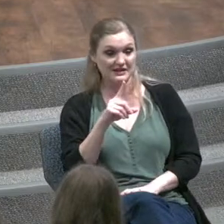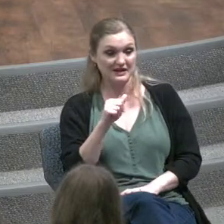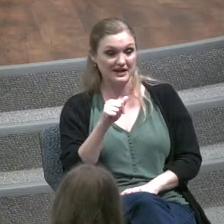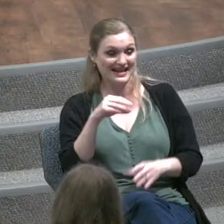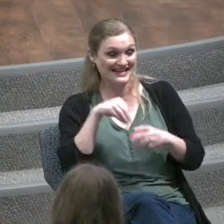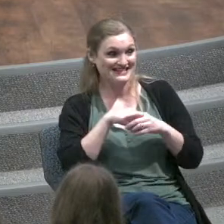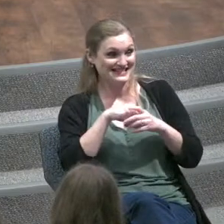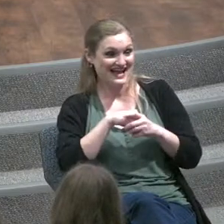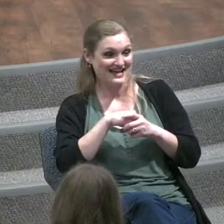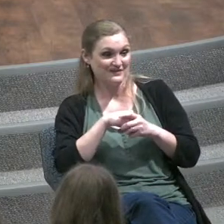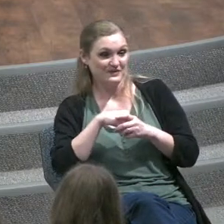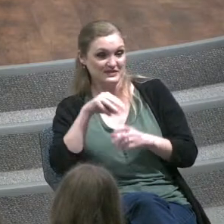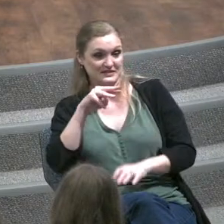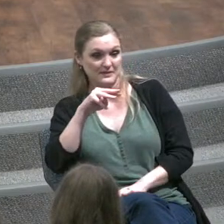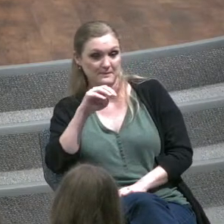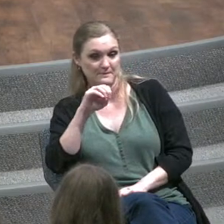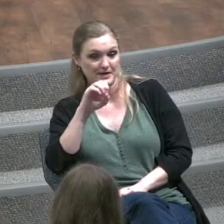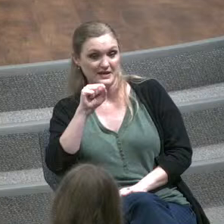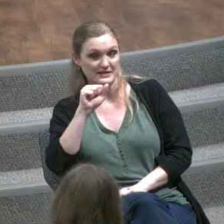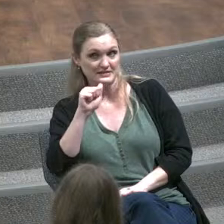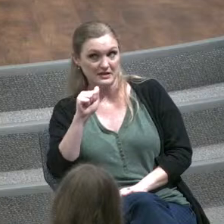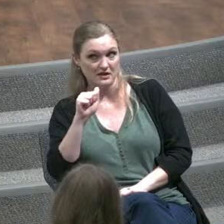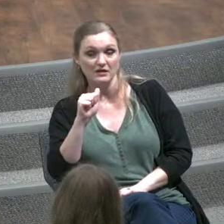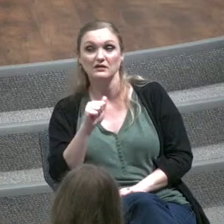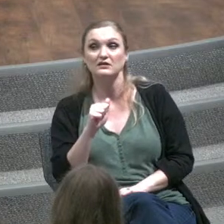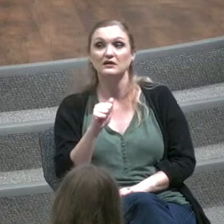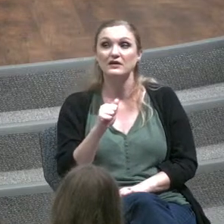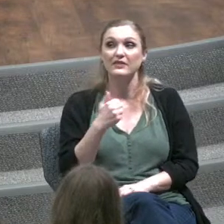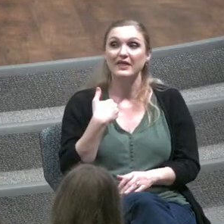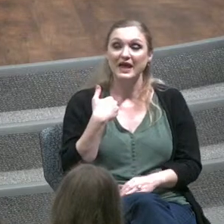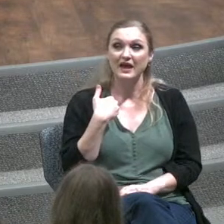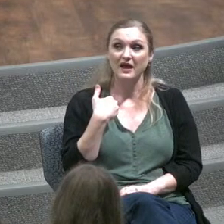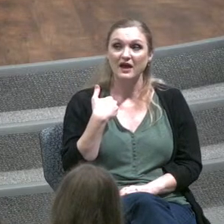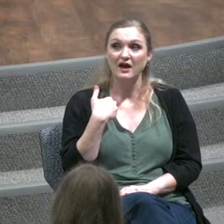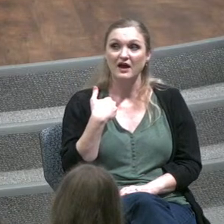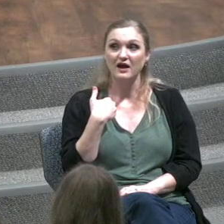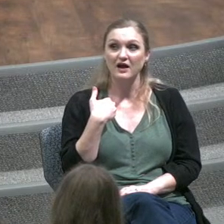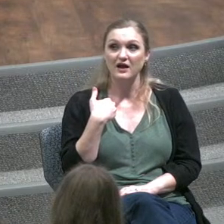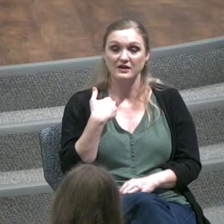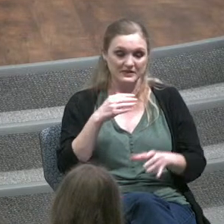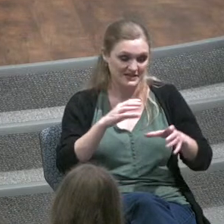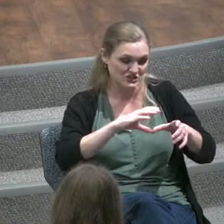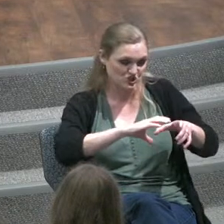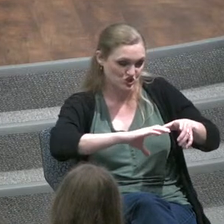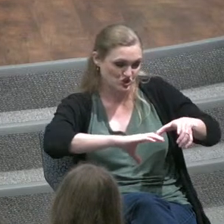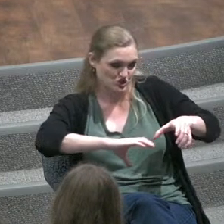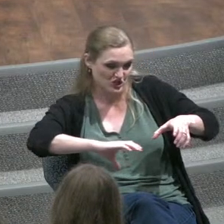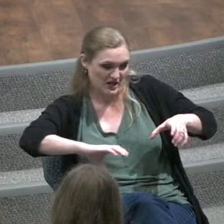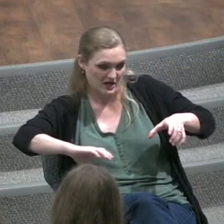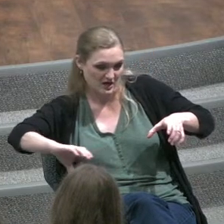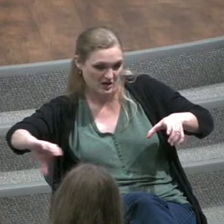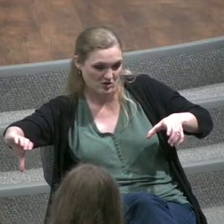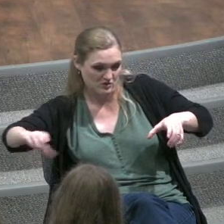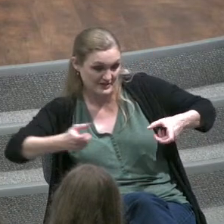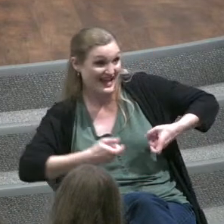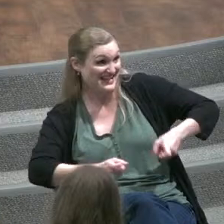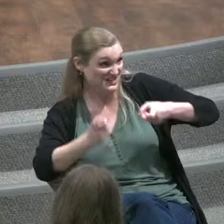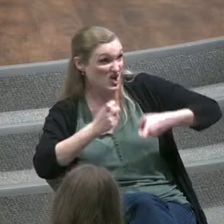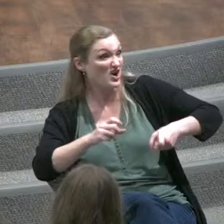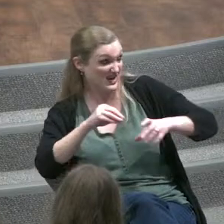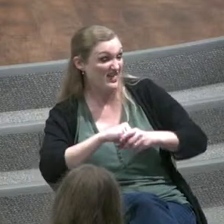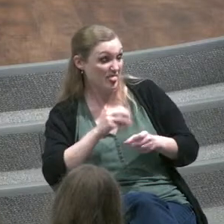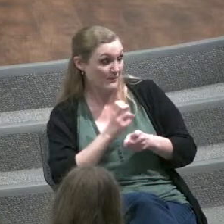of this mesa, which is where Masada is built, they had dug these channels into the side of the